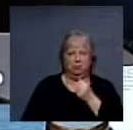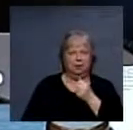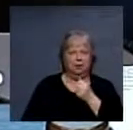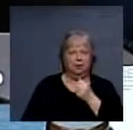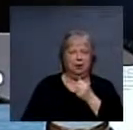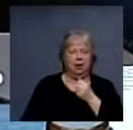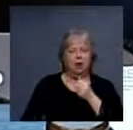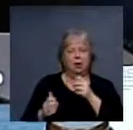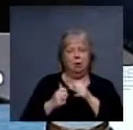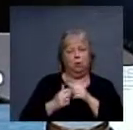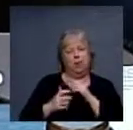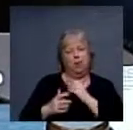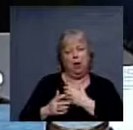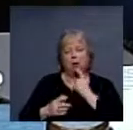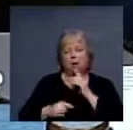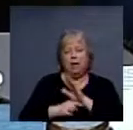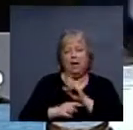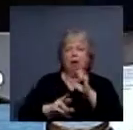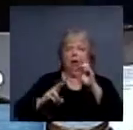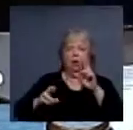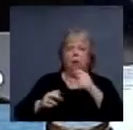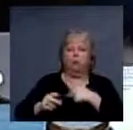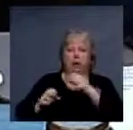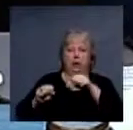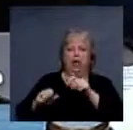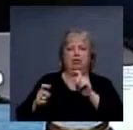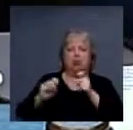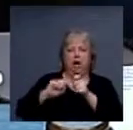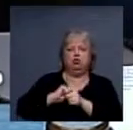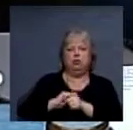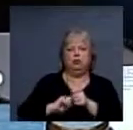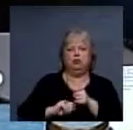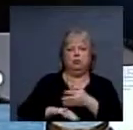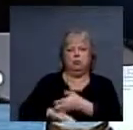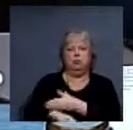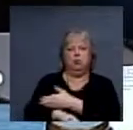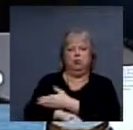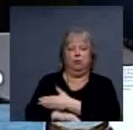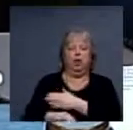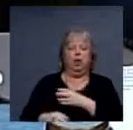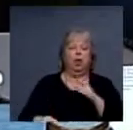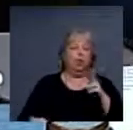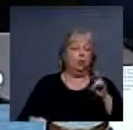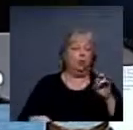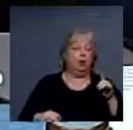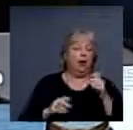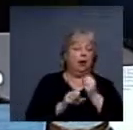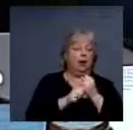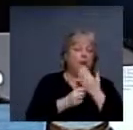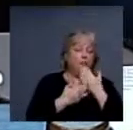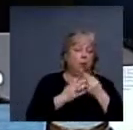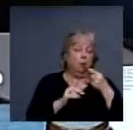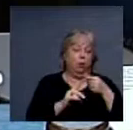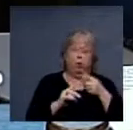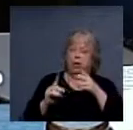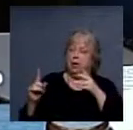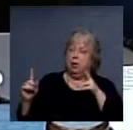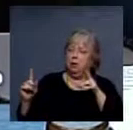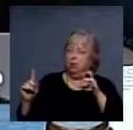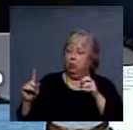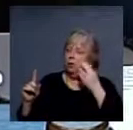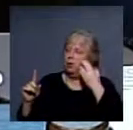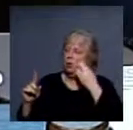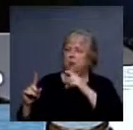that kind of dedication, I hope we can make a change. Brad made a very good point about, and Bruce, if you would, I know that the police department have